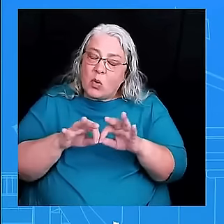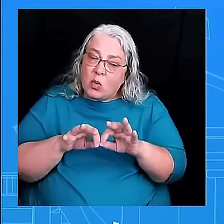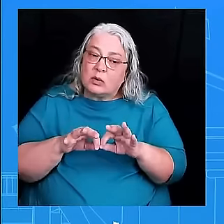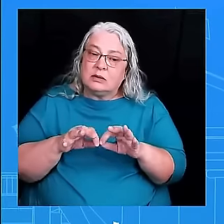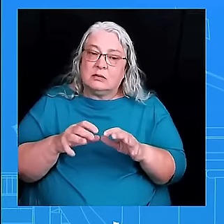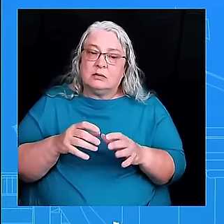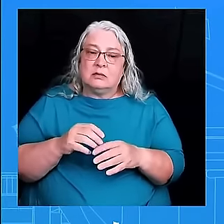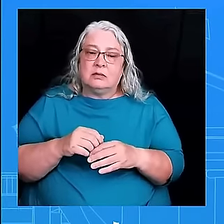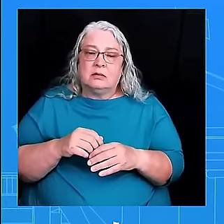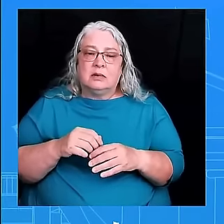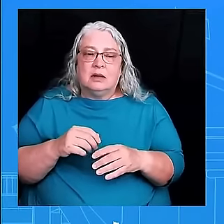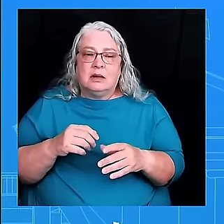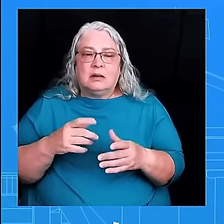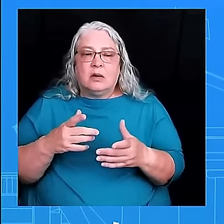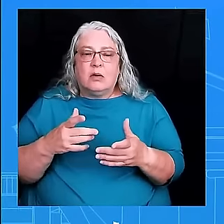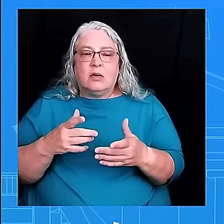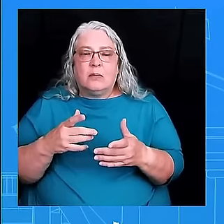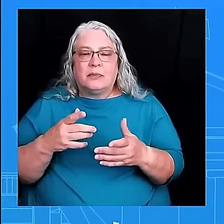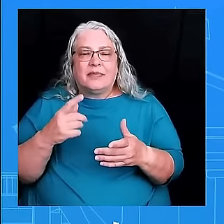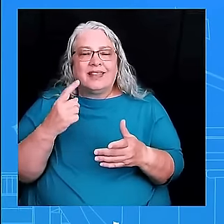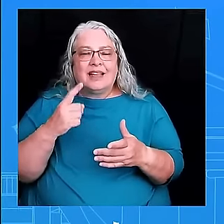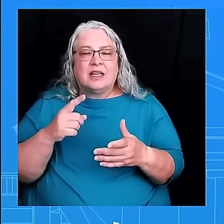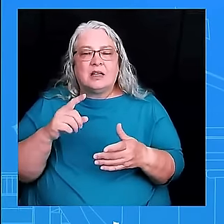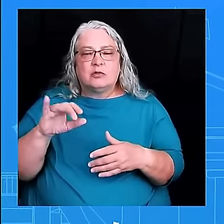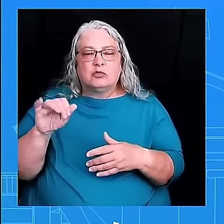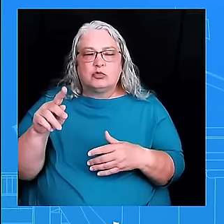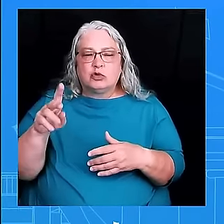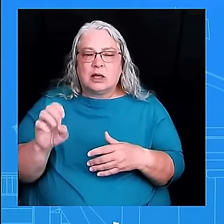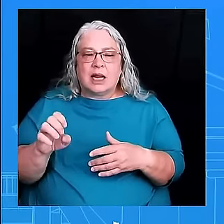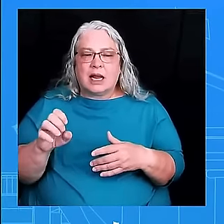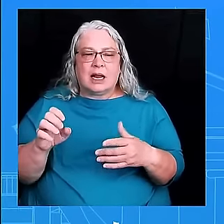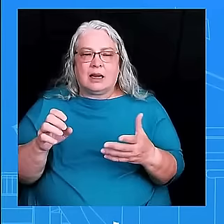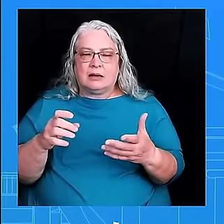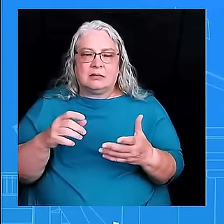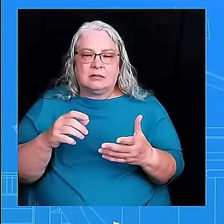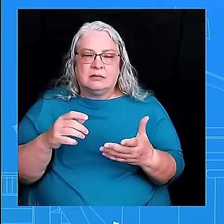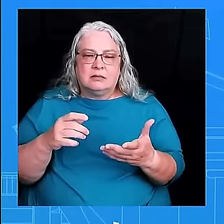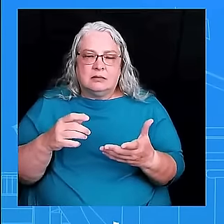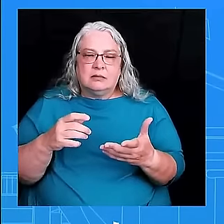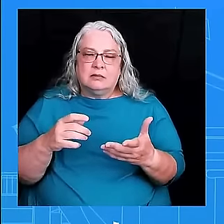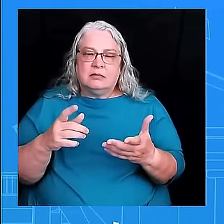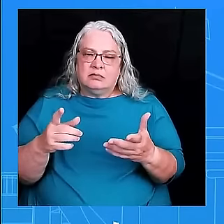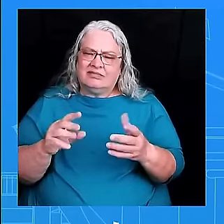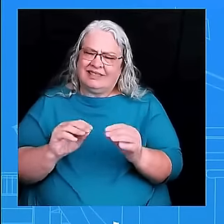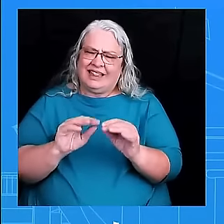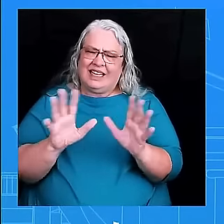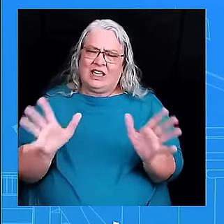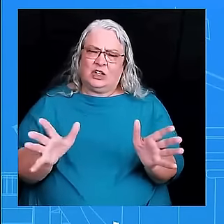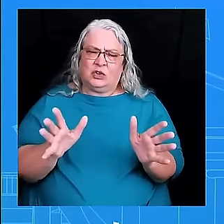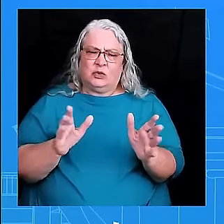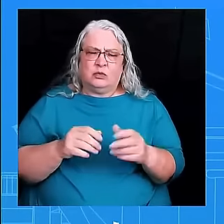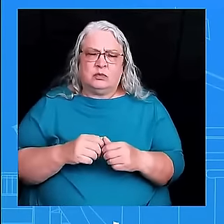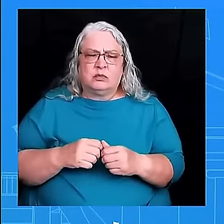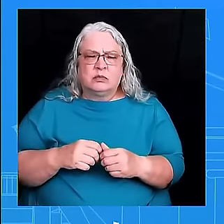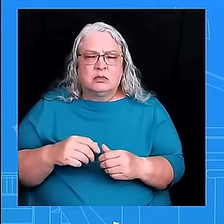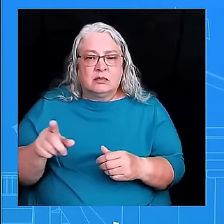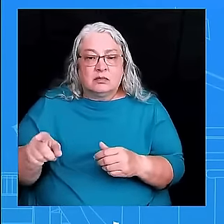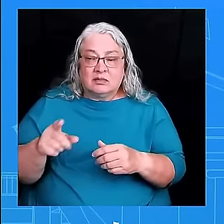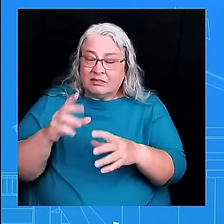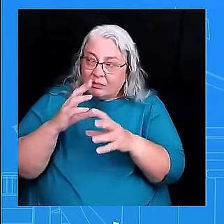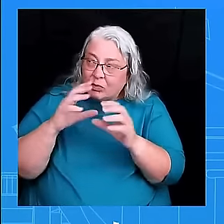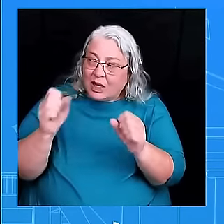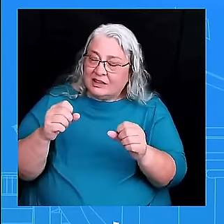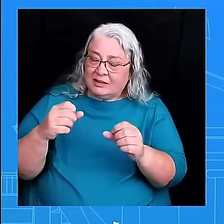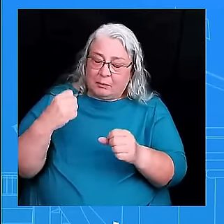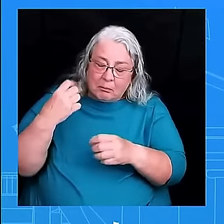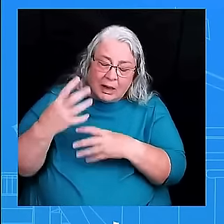history in government, more than 50 years as a senator, as a vice president, and now as president. It is because of his